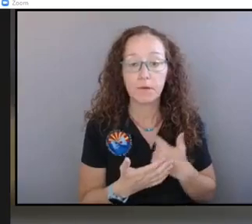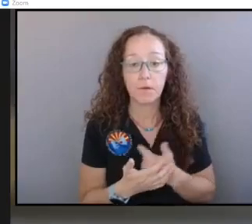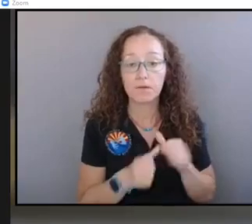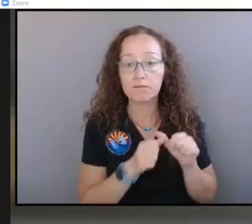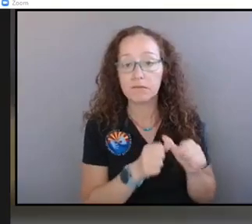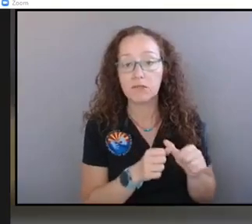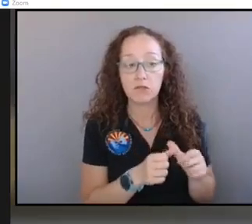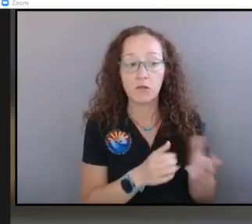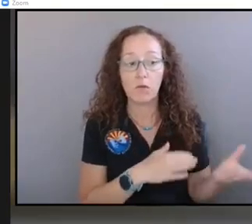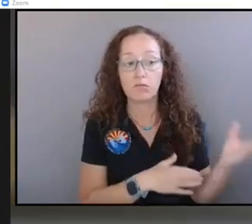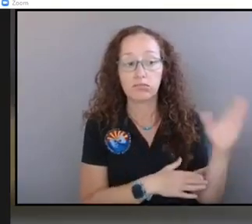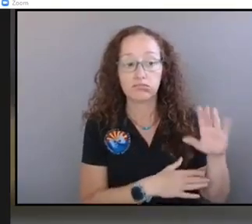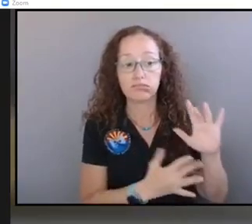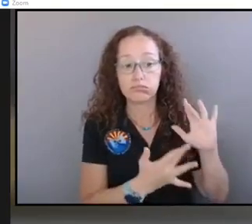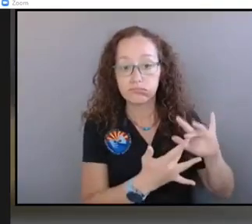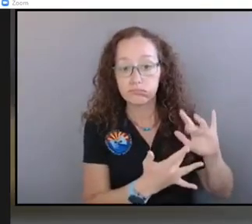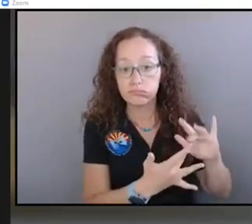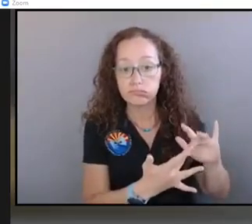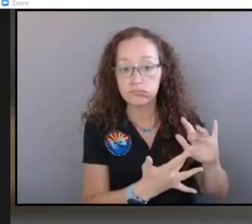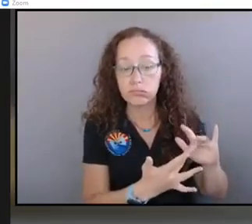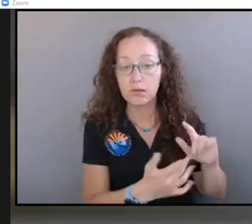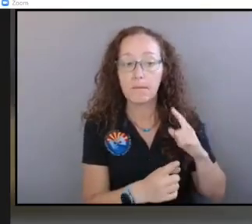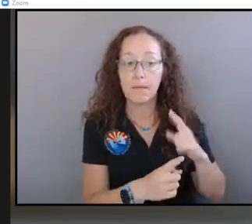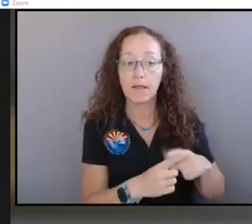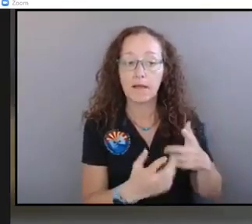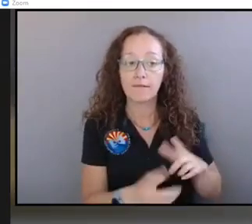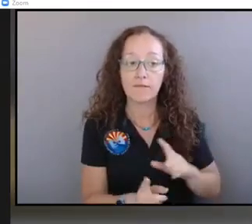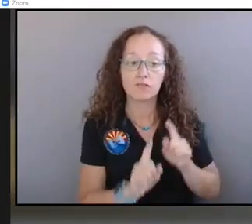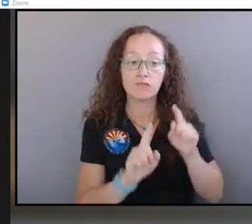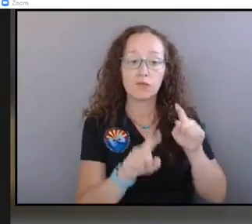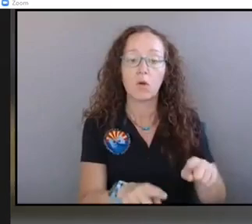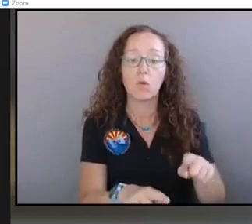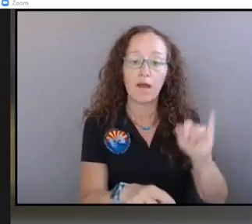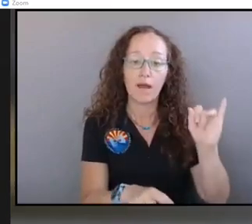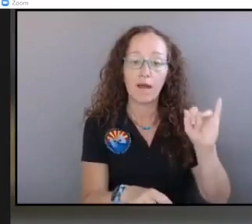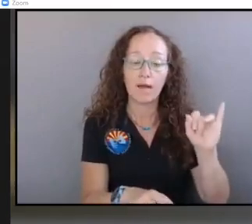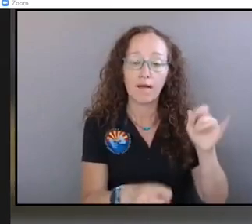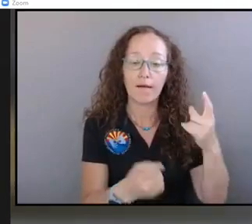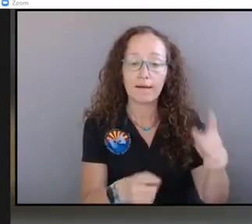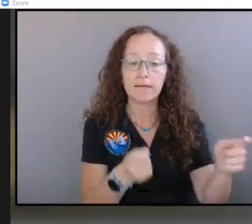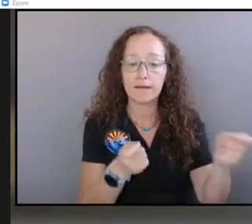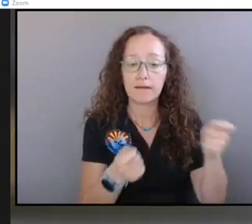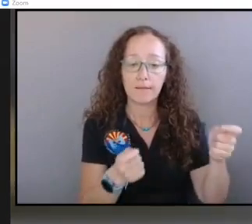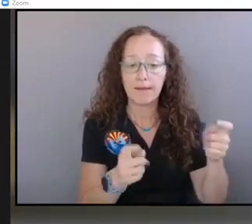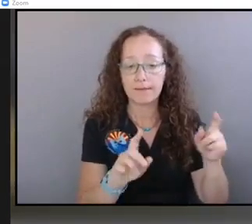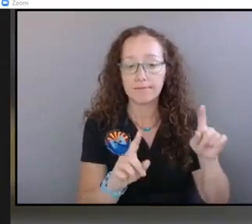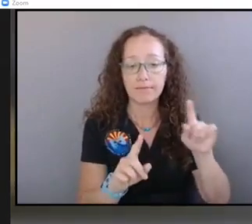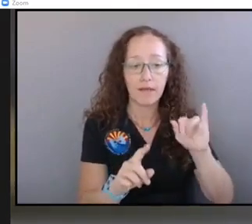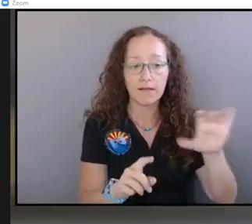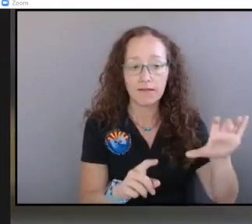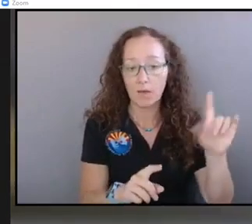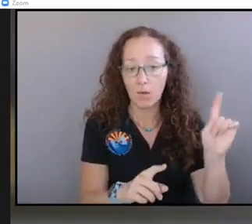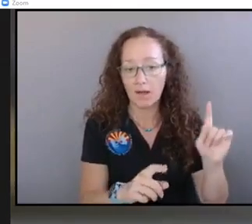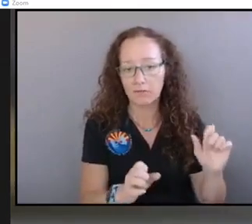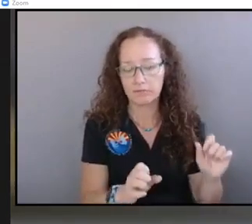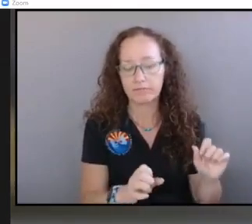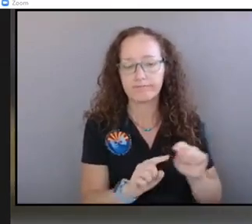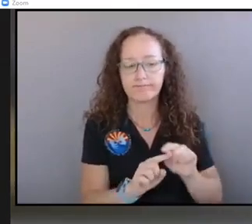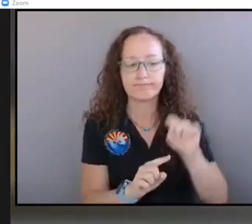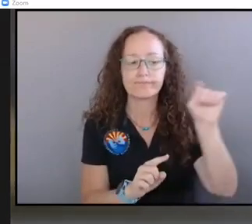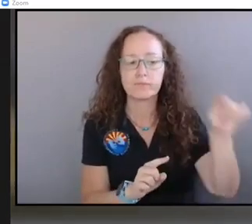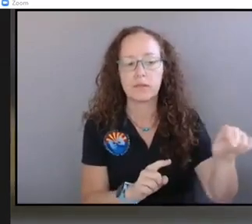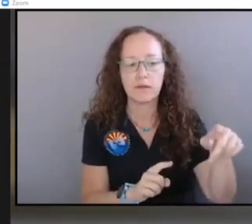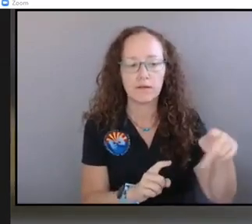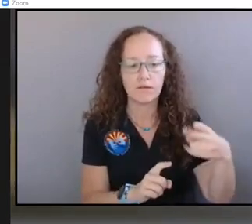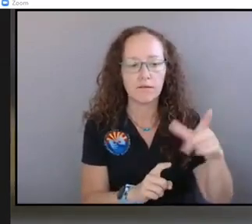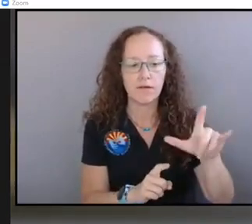day, as well as I stopped by Incident Command at the Felmont Scout Ranch today. So good things are